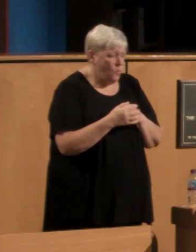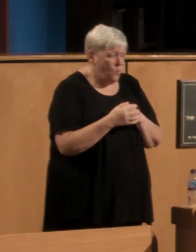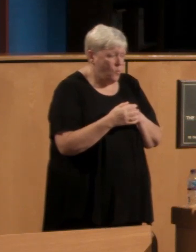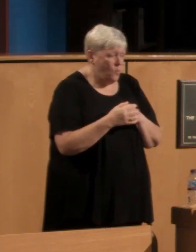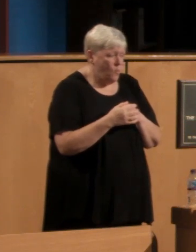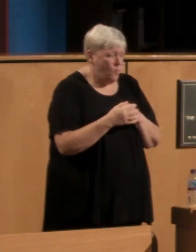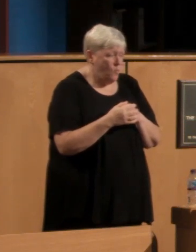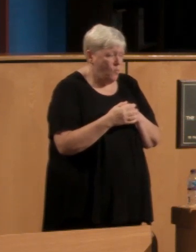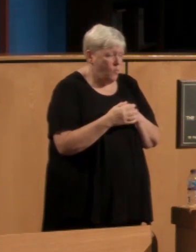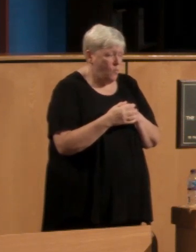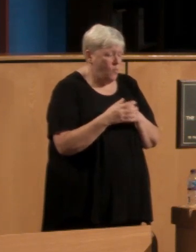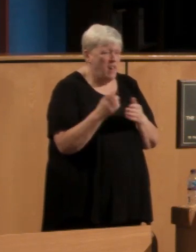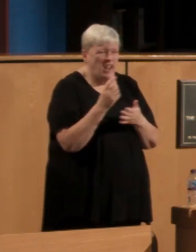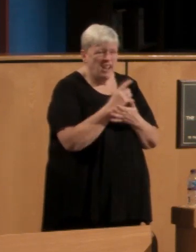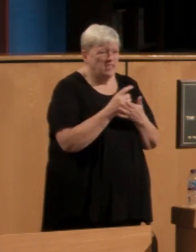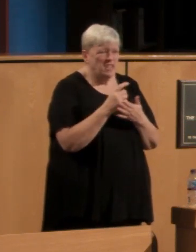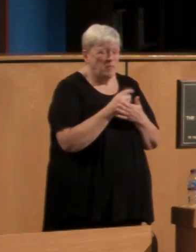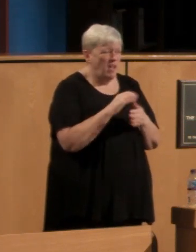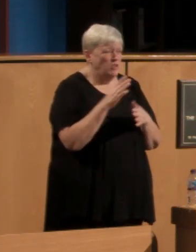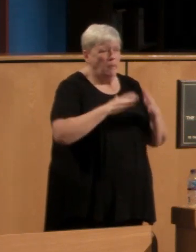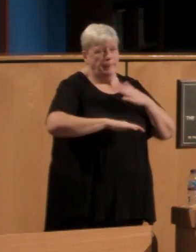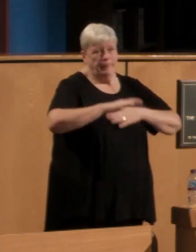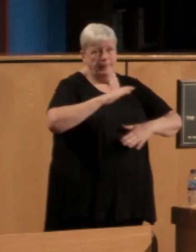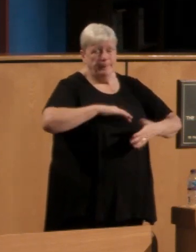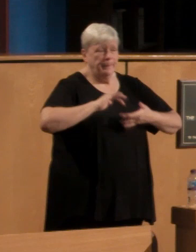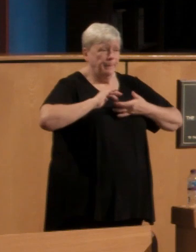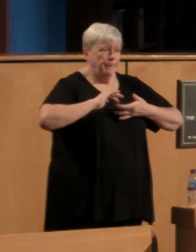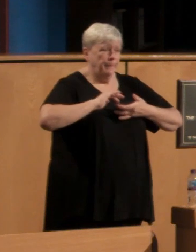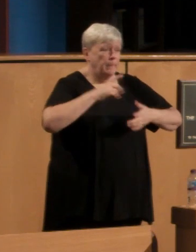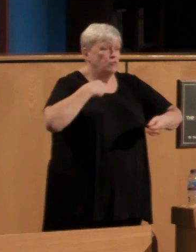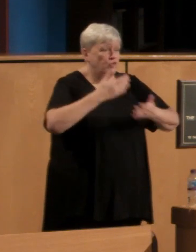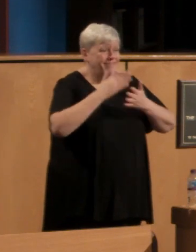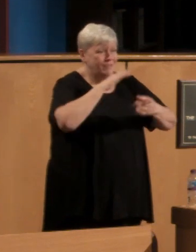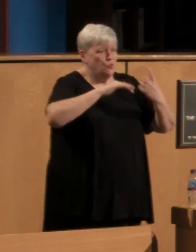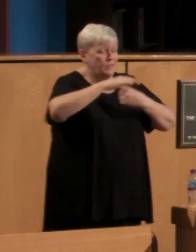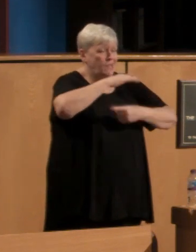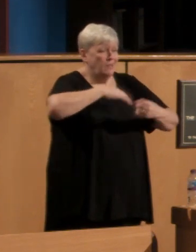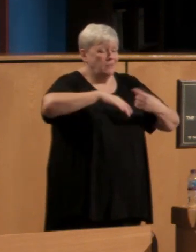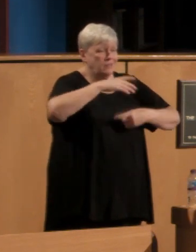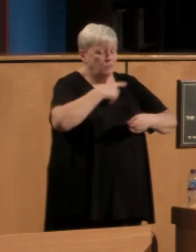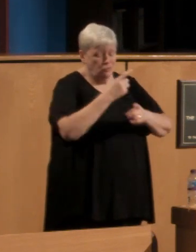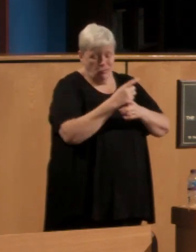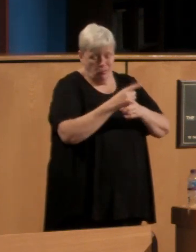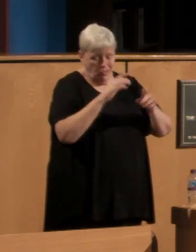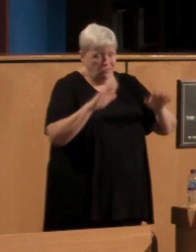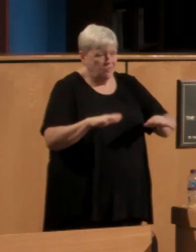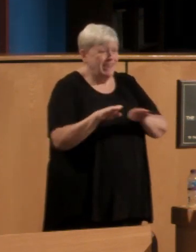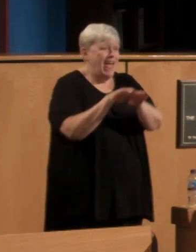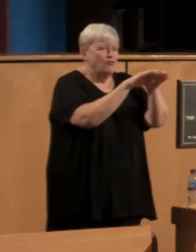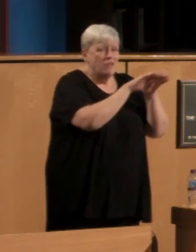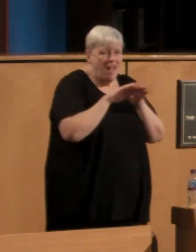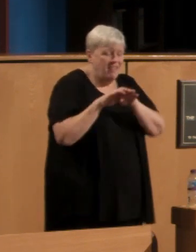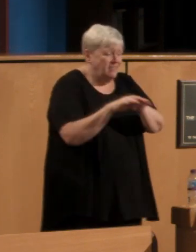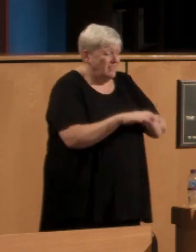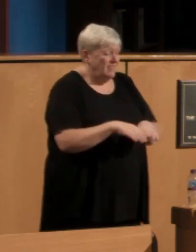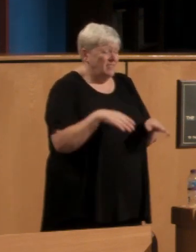it's basically about not pandering to normative society. And in discussing race and nationality, Musa Okwonga